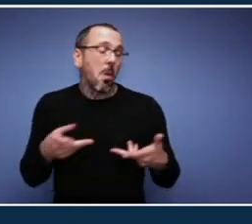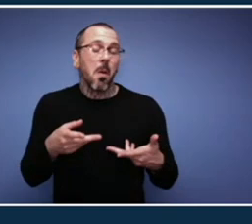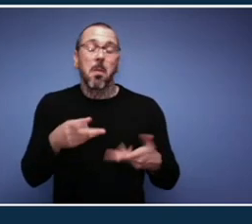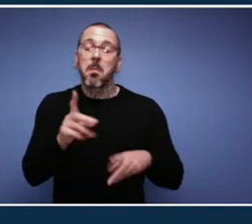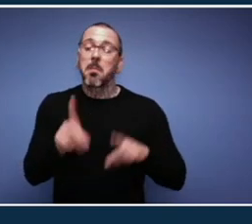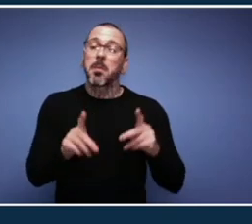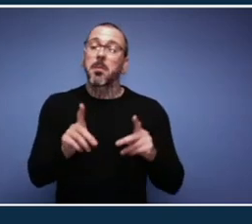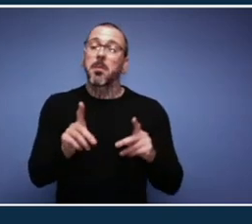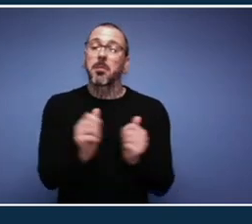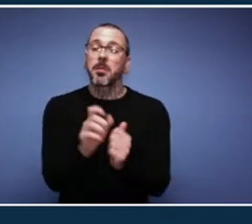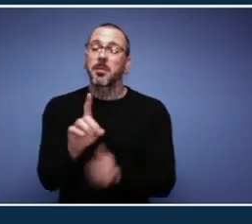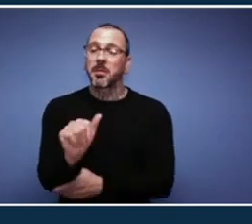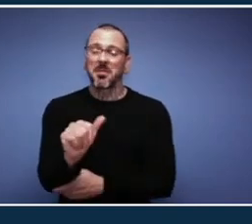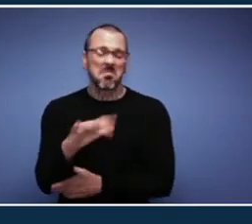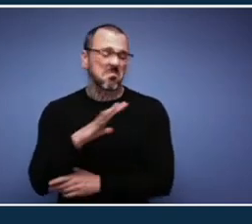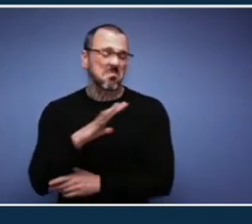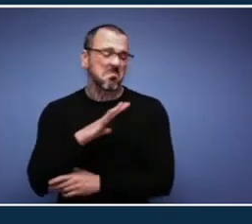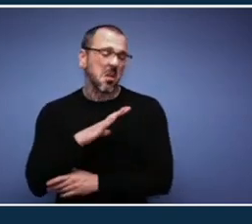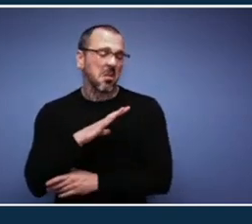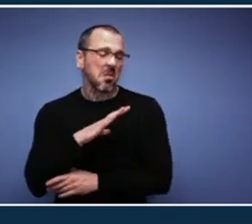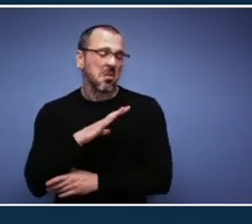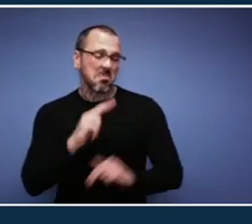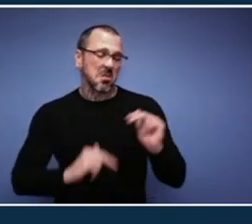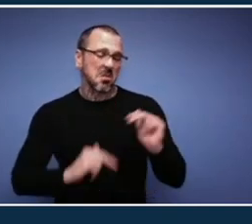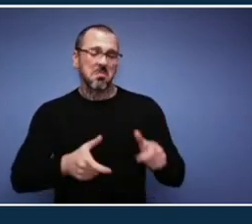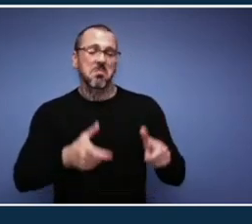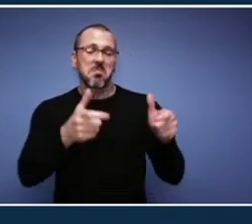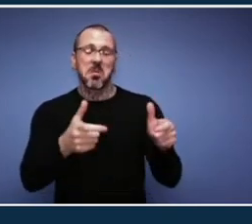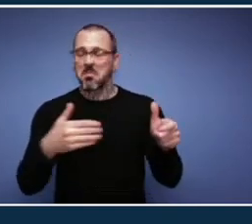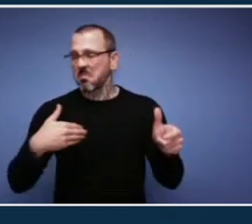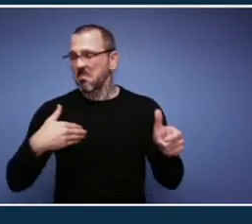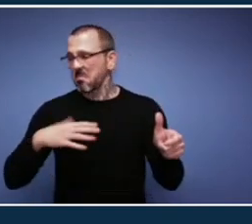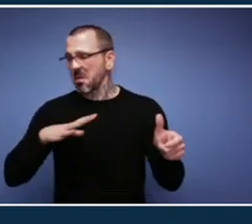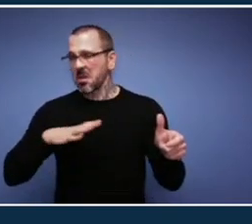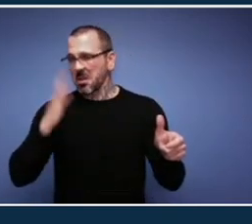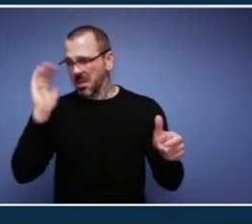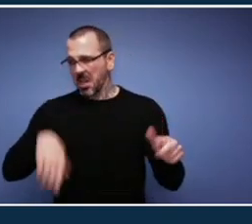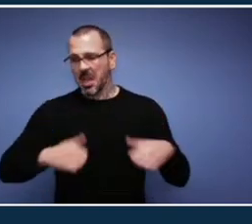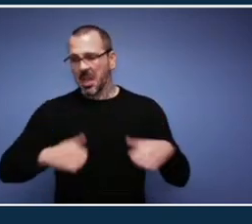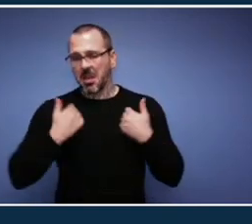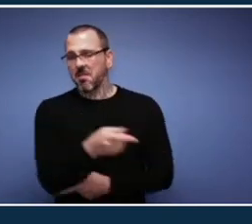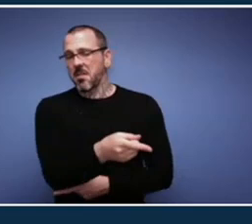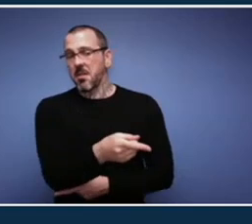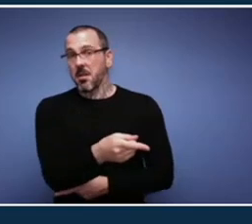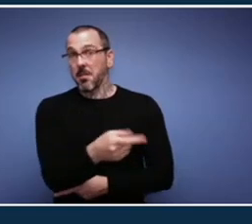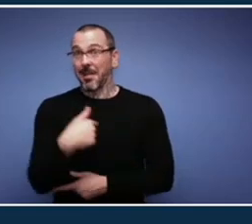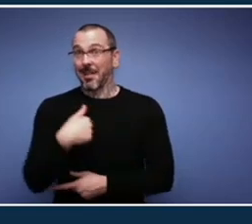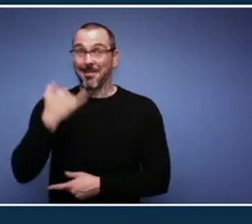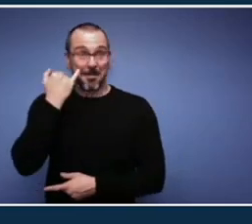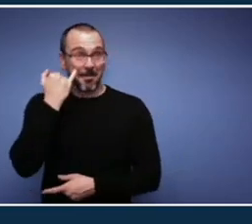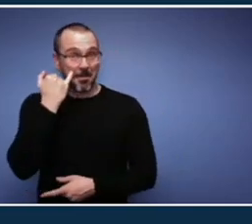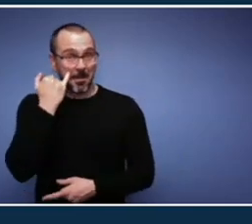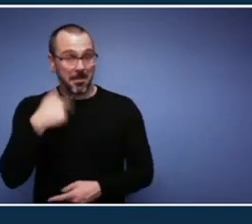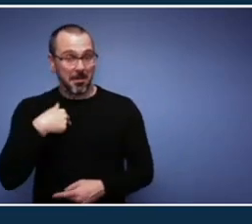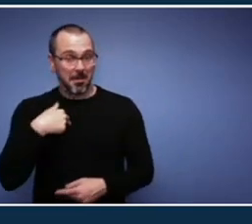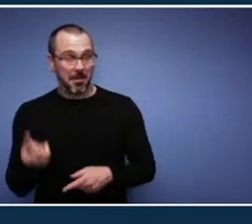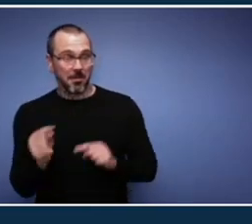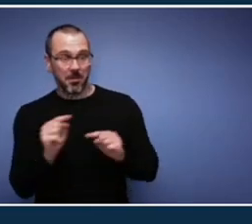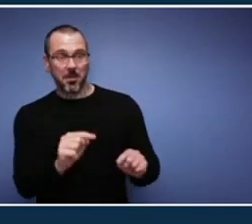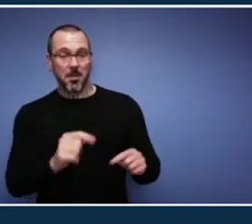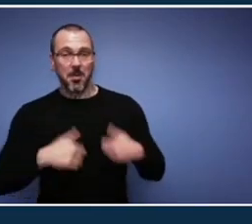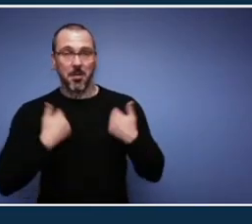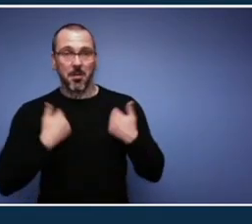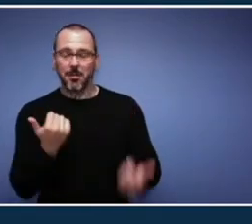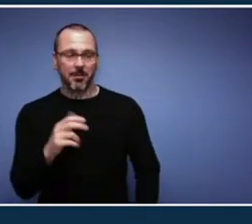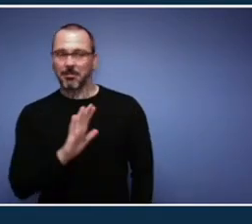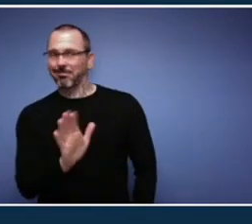disabilities as long as they themselves don't have to go live there. Because if you ask any able-bodied person if that's where they would like to spend the